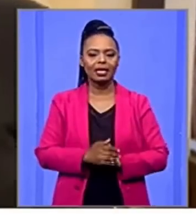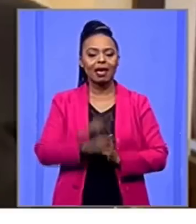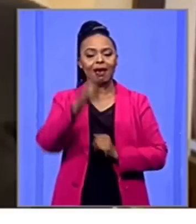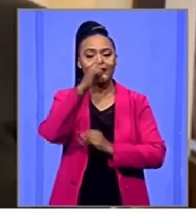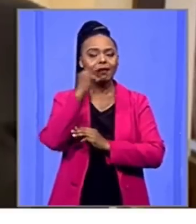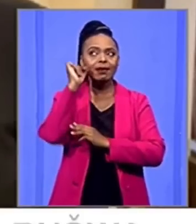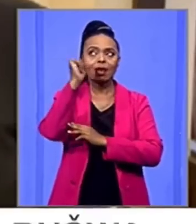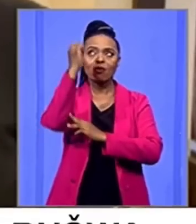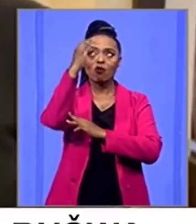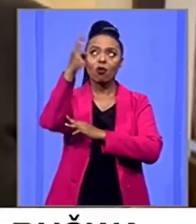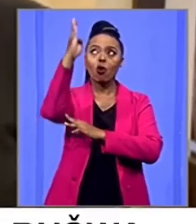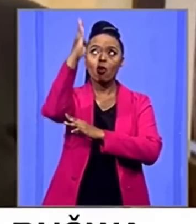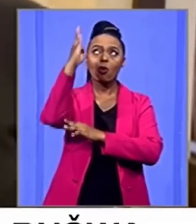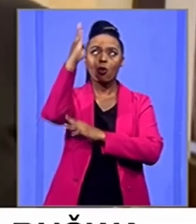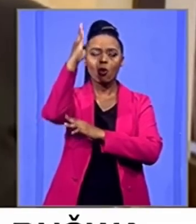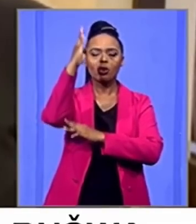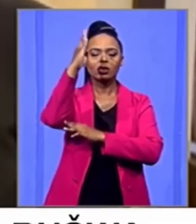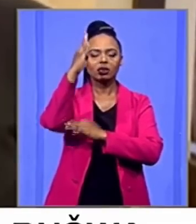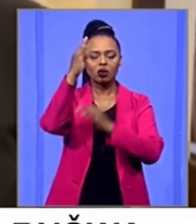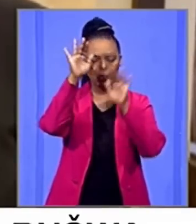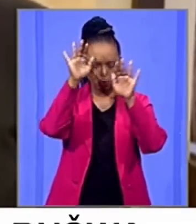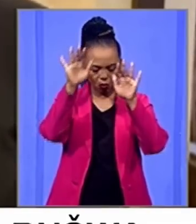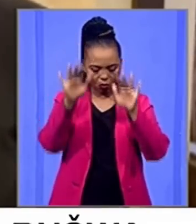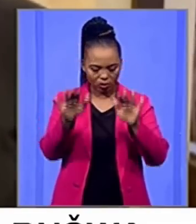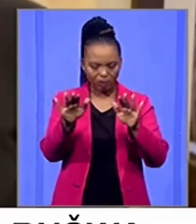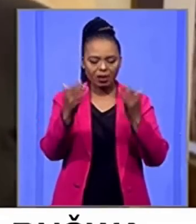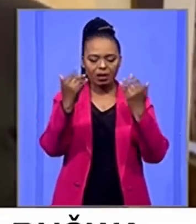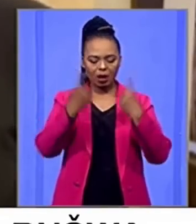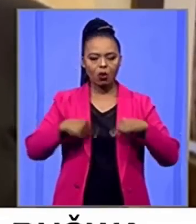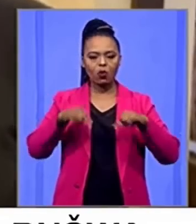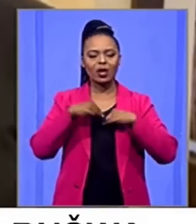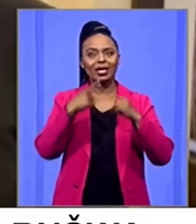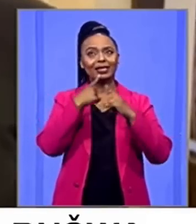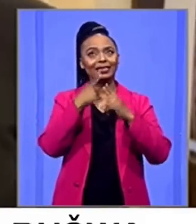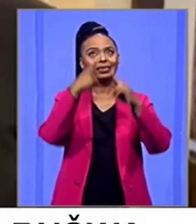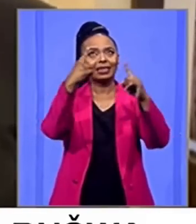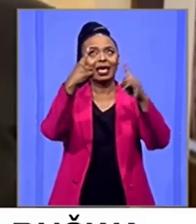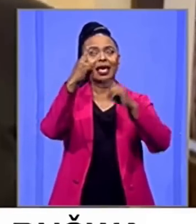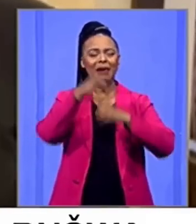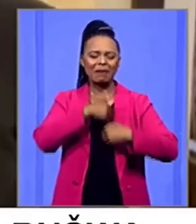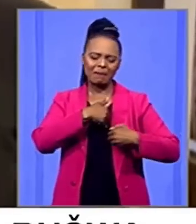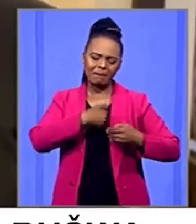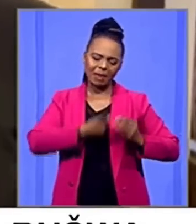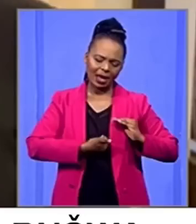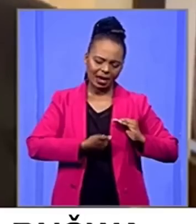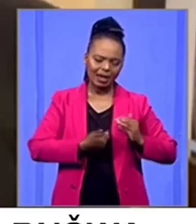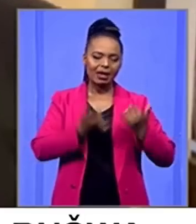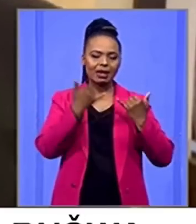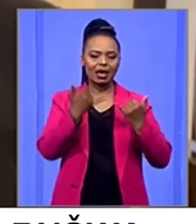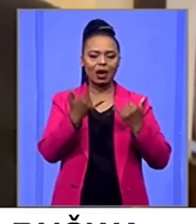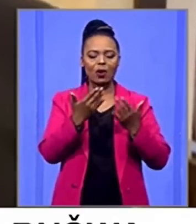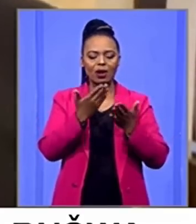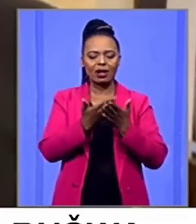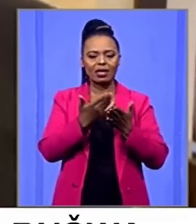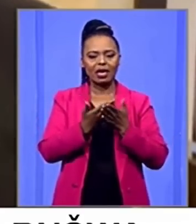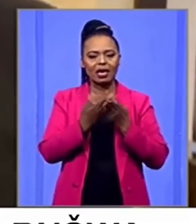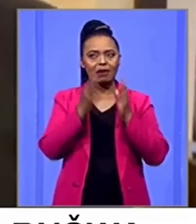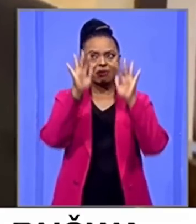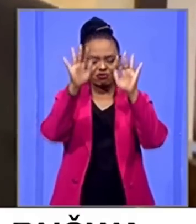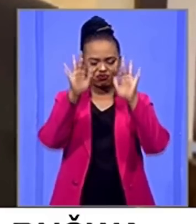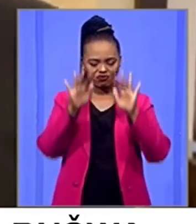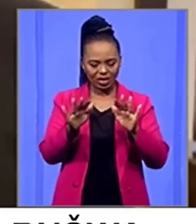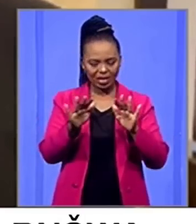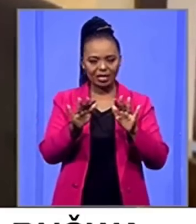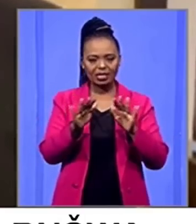name of God that we worship, we're here to say, let the pain be dispelled, and let the grace that strengthens people